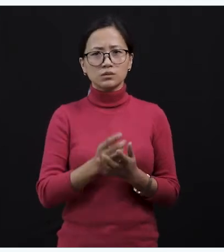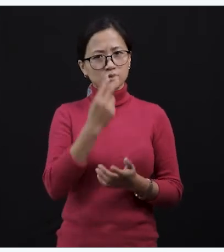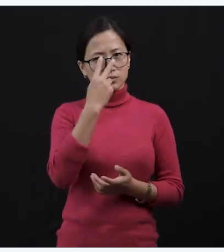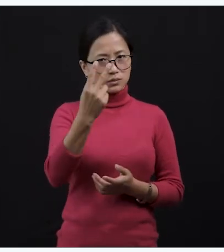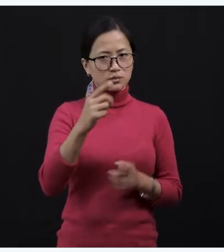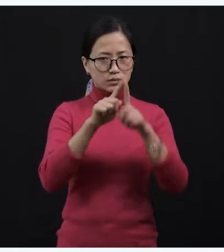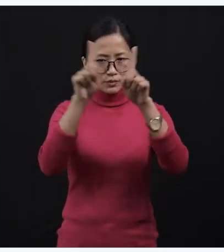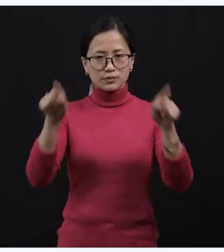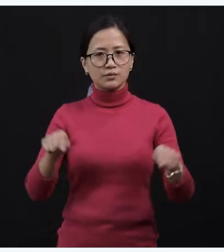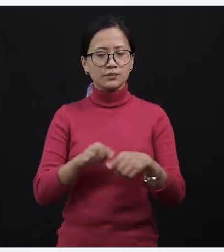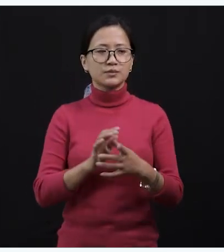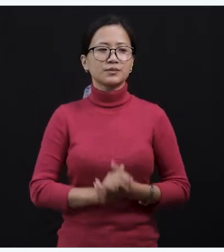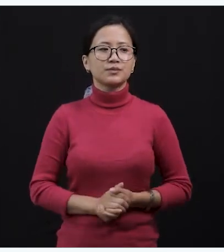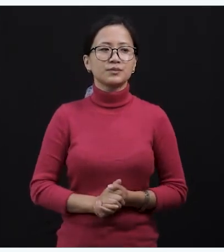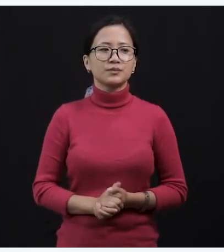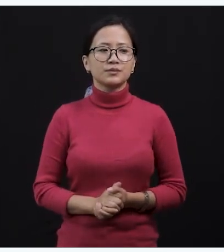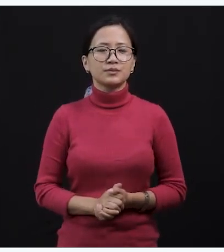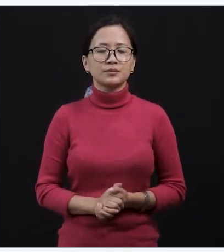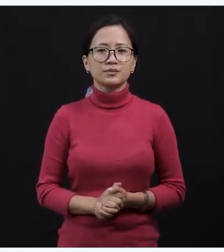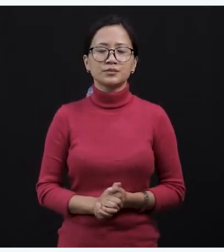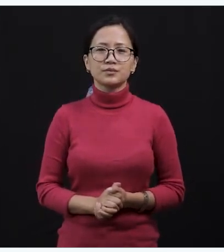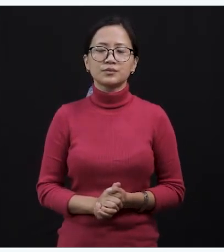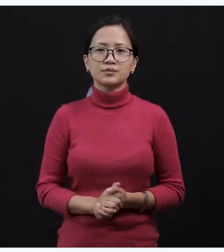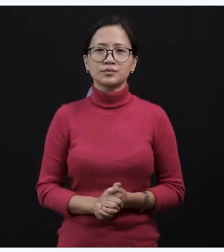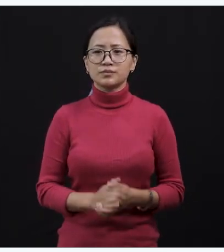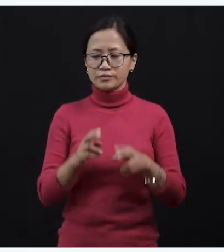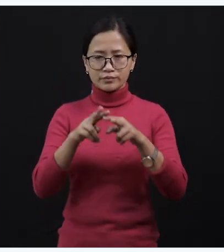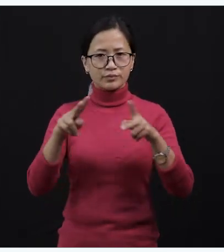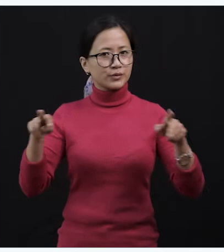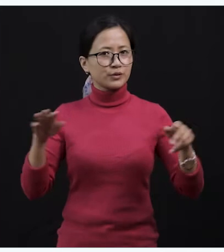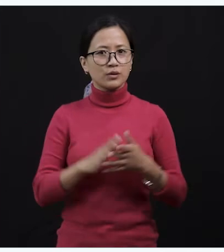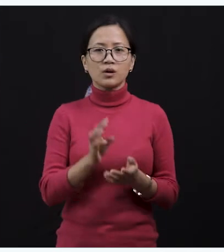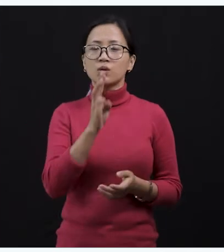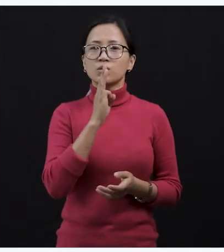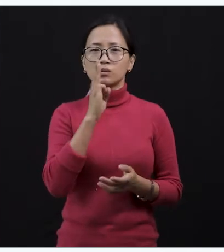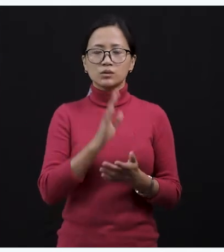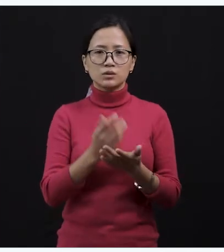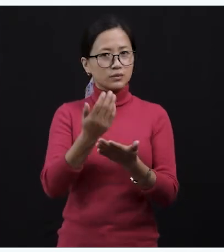here. We can see here the different water resources.